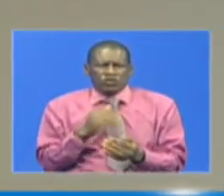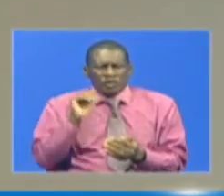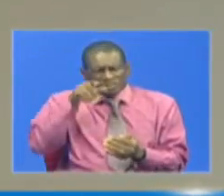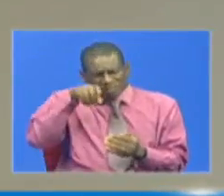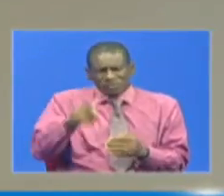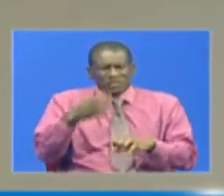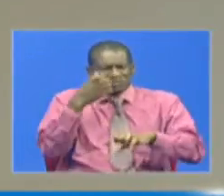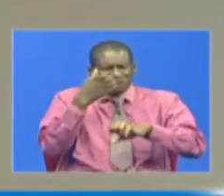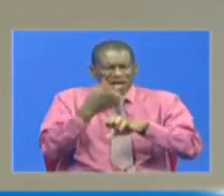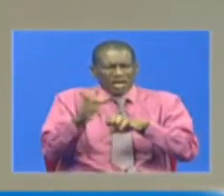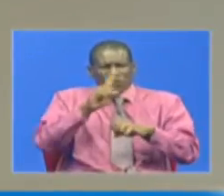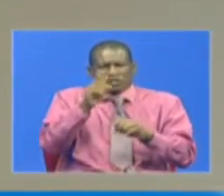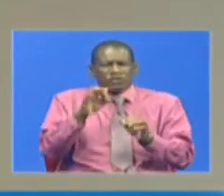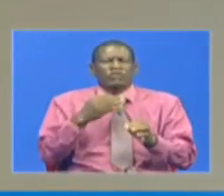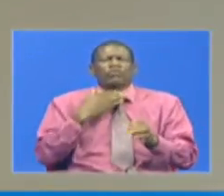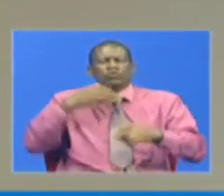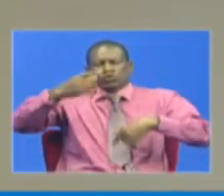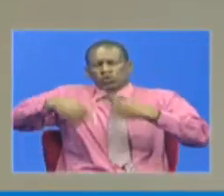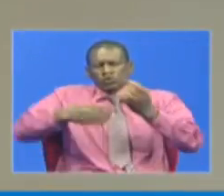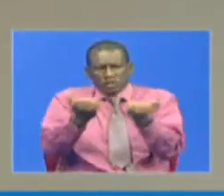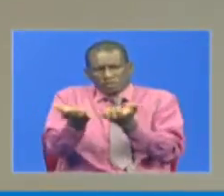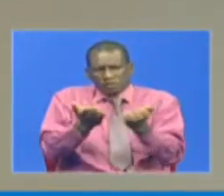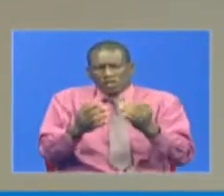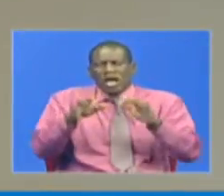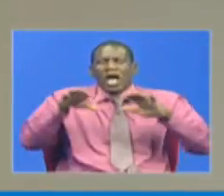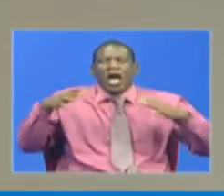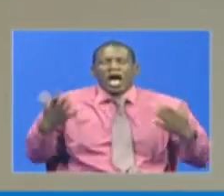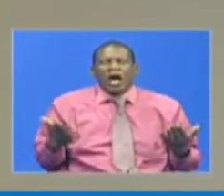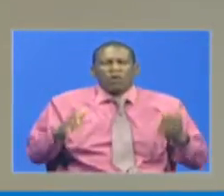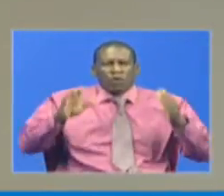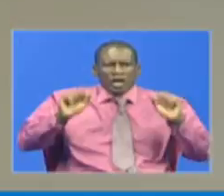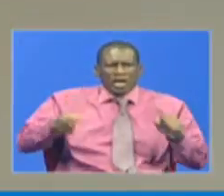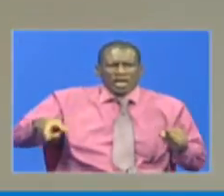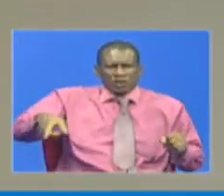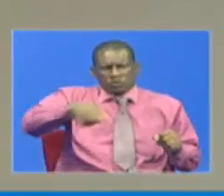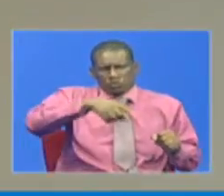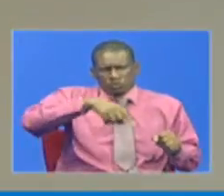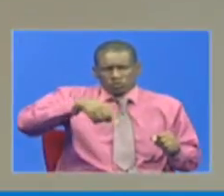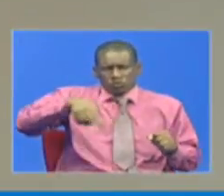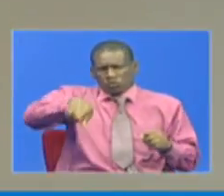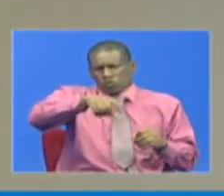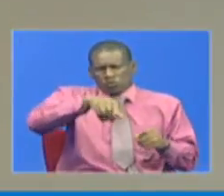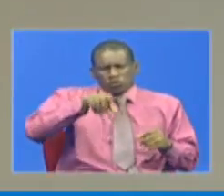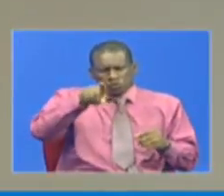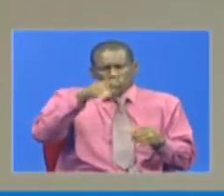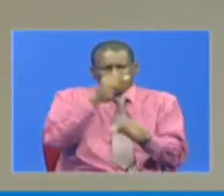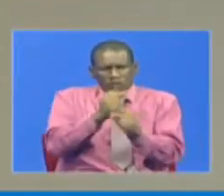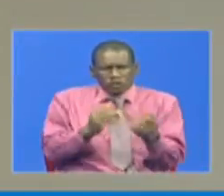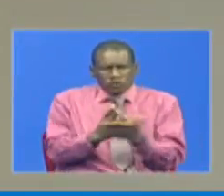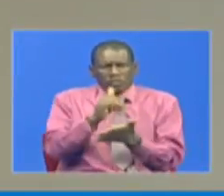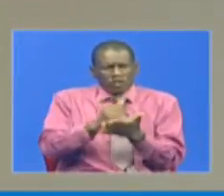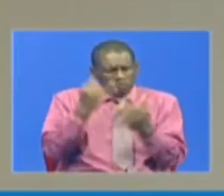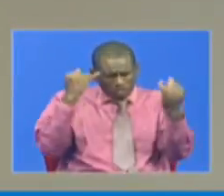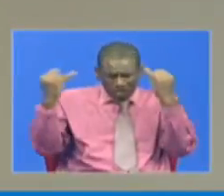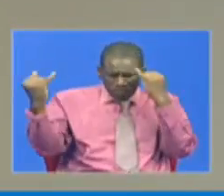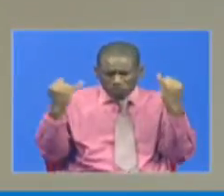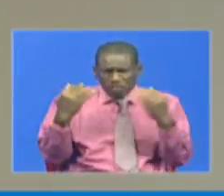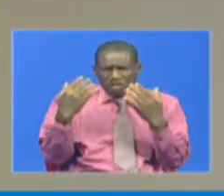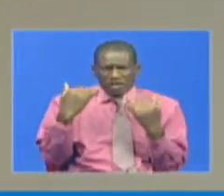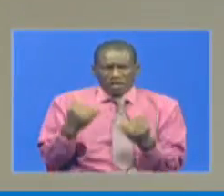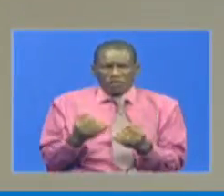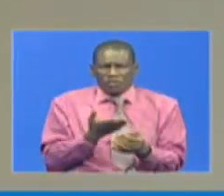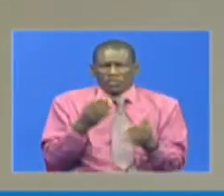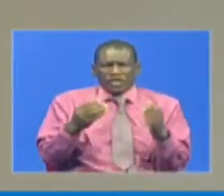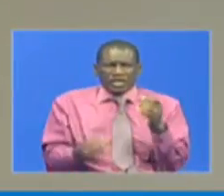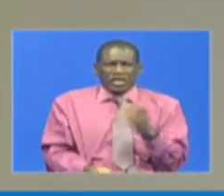we want to survive, so then how do we make sure that we innovate? And so then now they set up